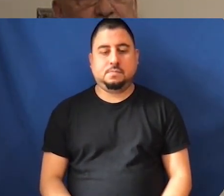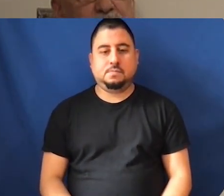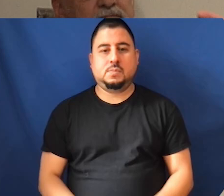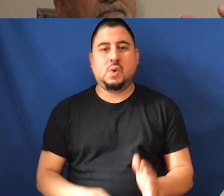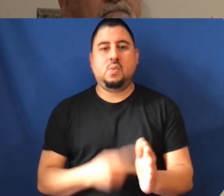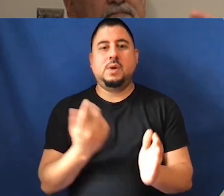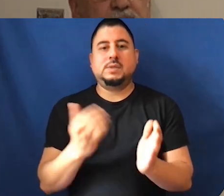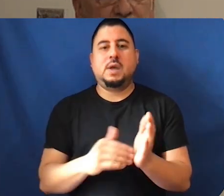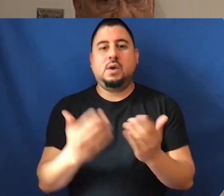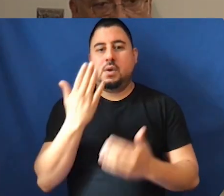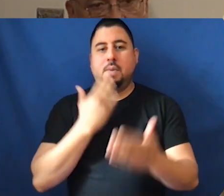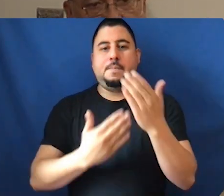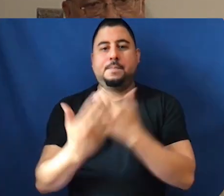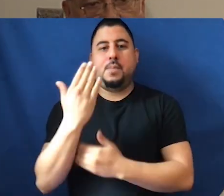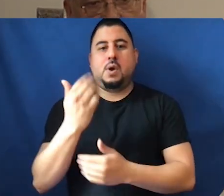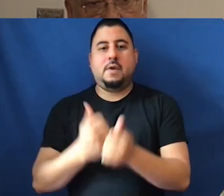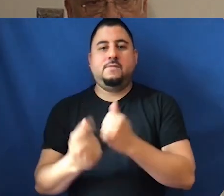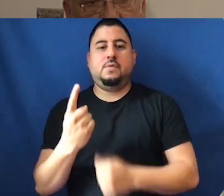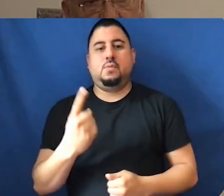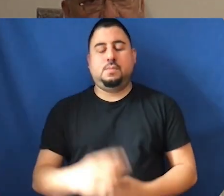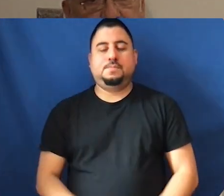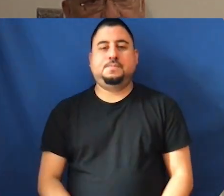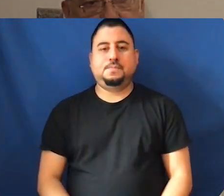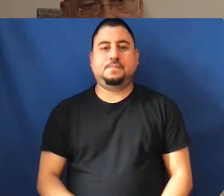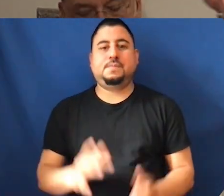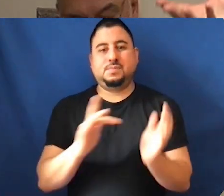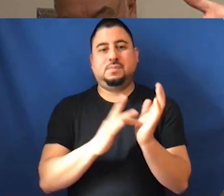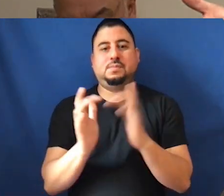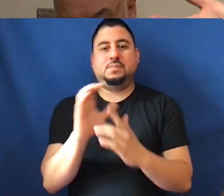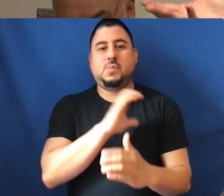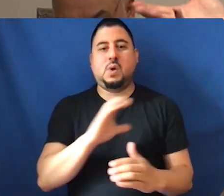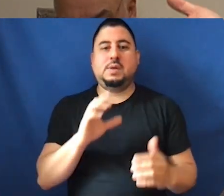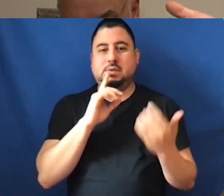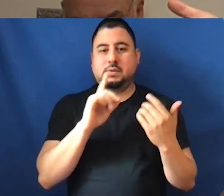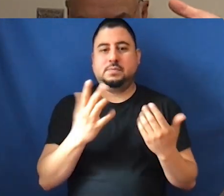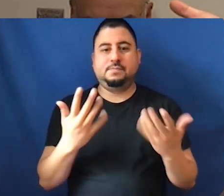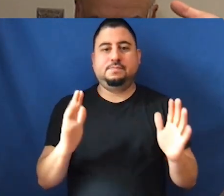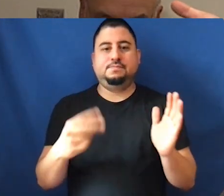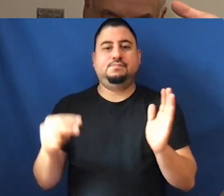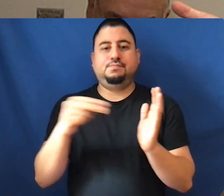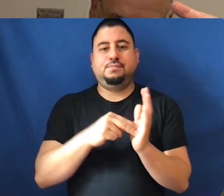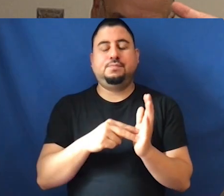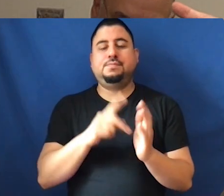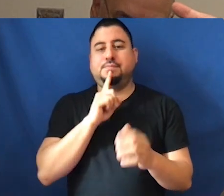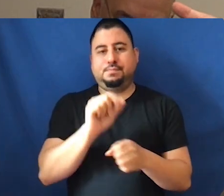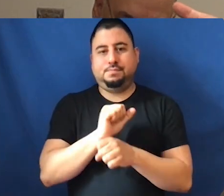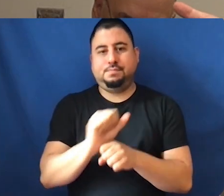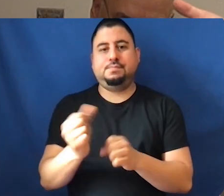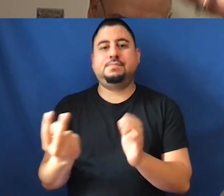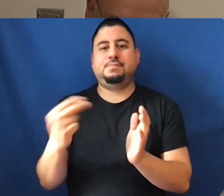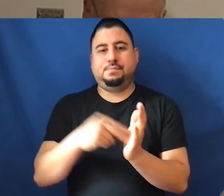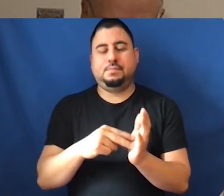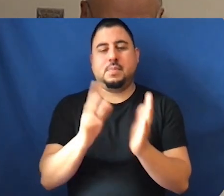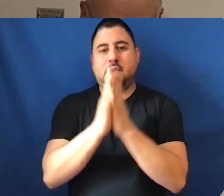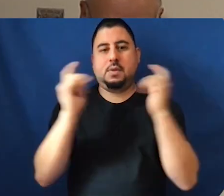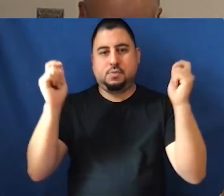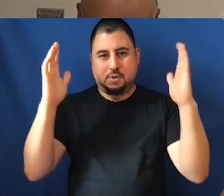Once again, good morning, everyone. Jesus Christ is risen. He is risen indeed.